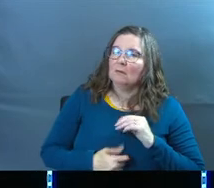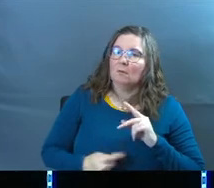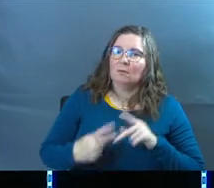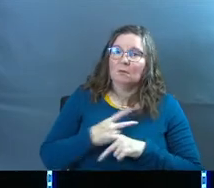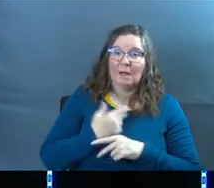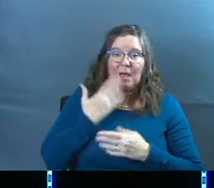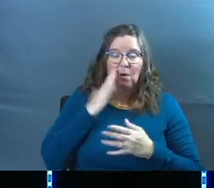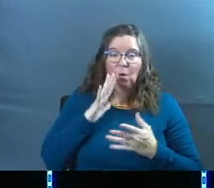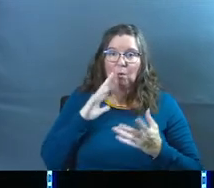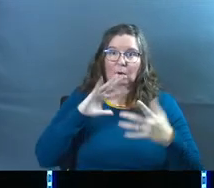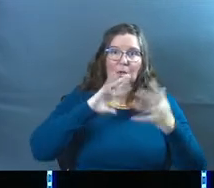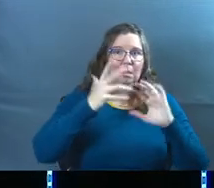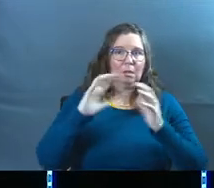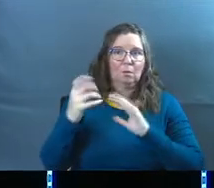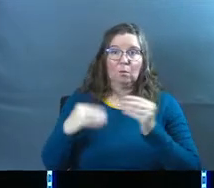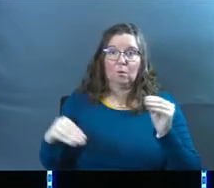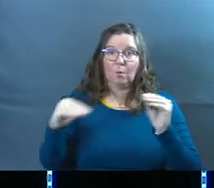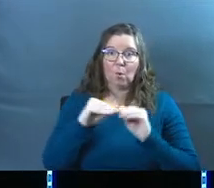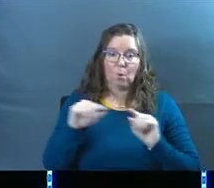And I don't know what messed with her more.